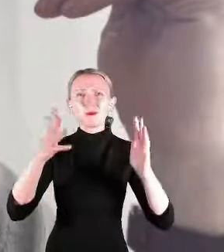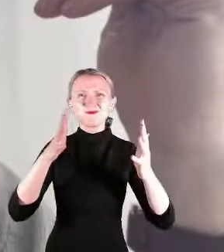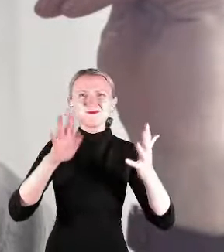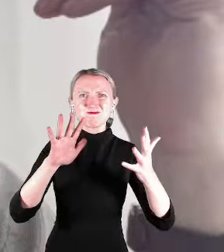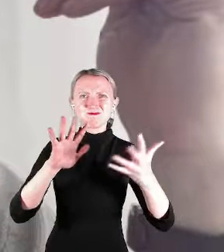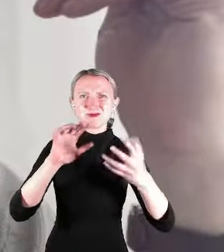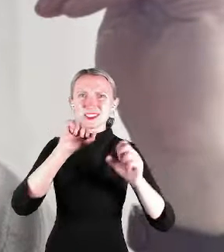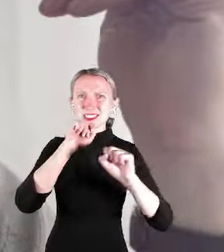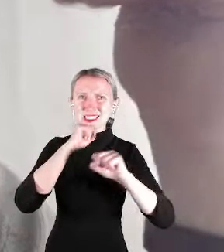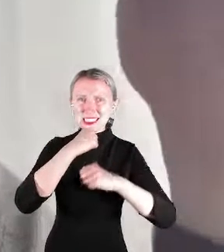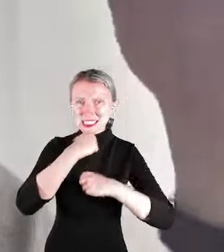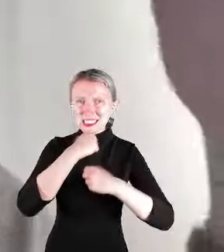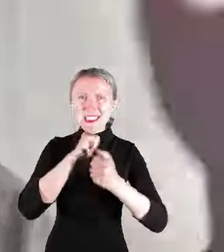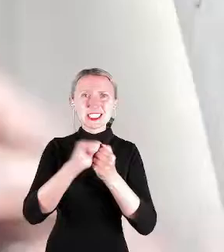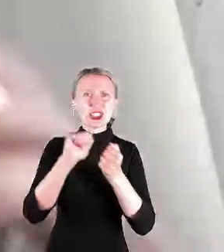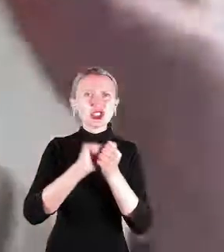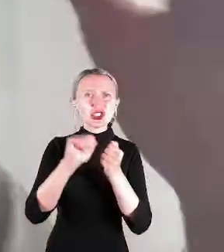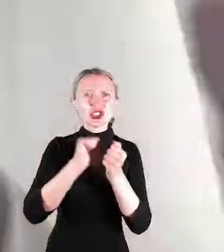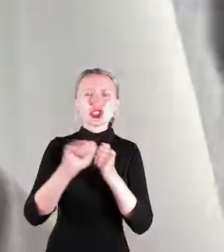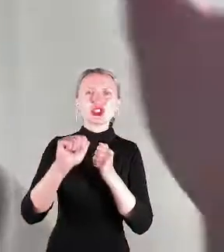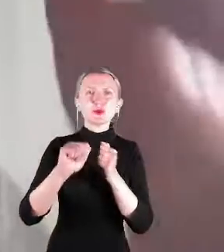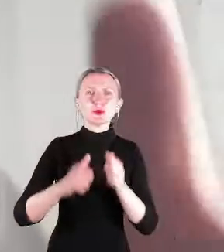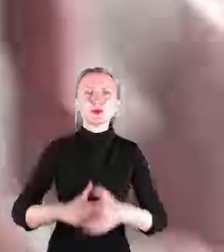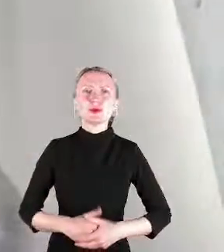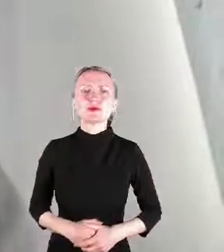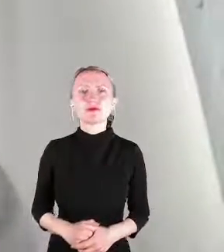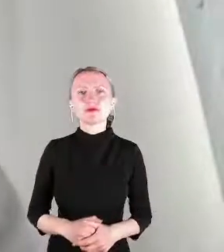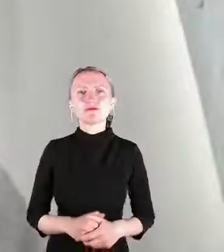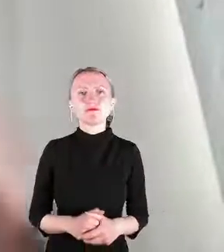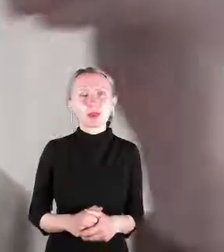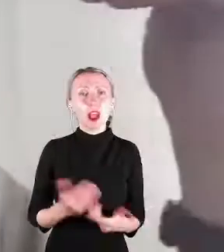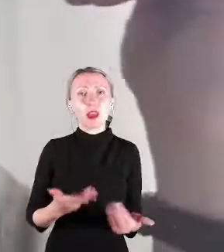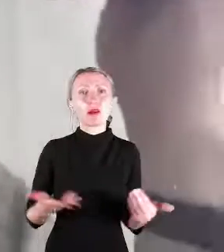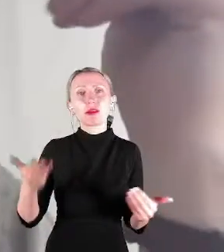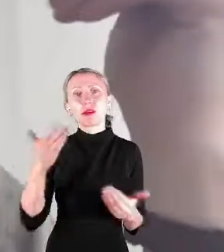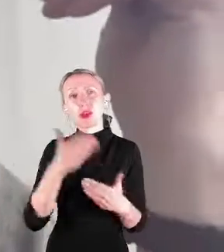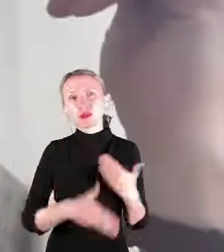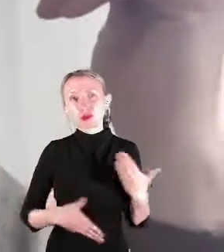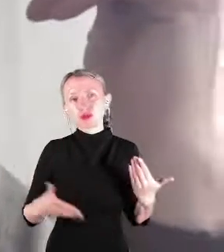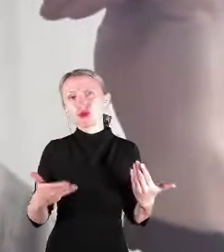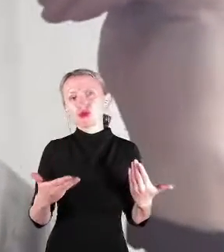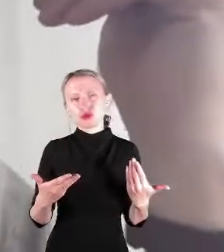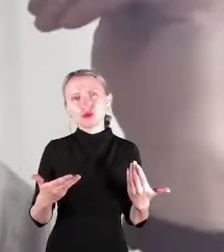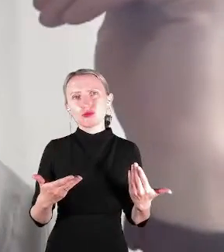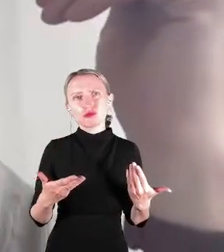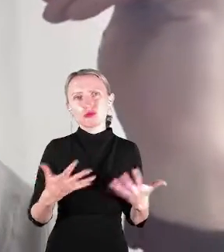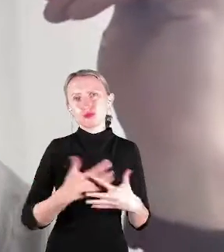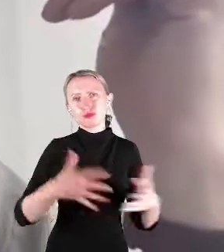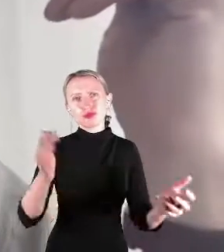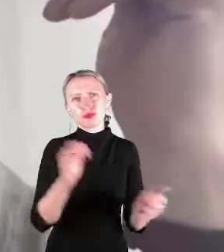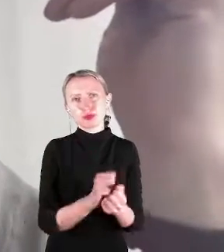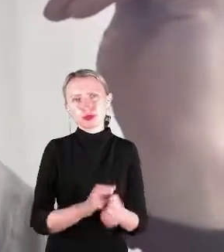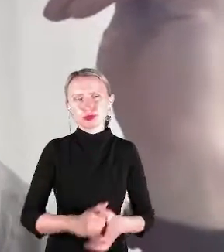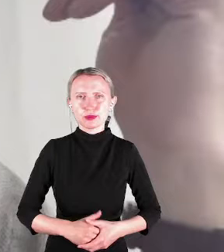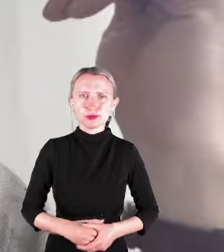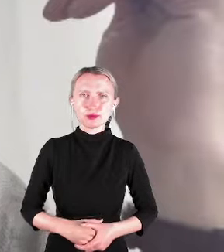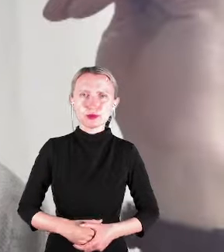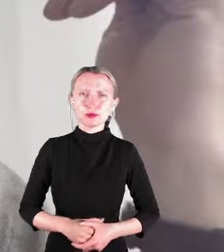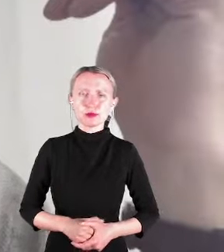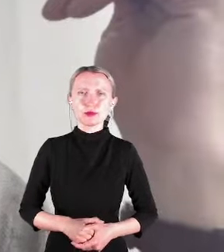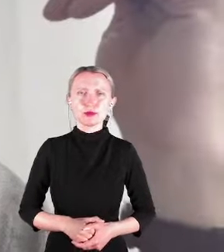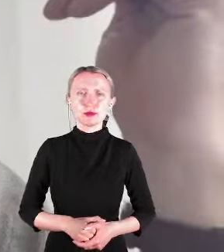them. One they took one of them away to another part of Sweden, but most of this